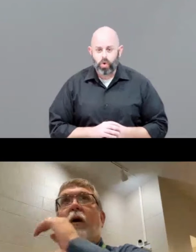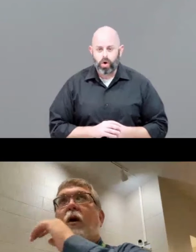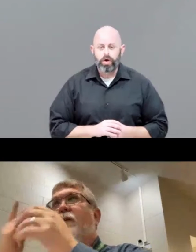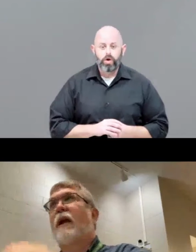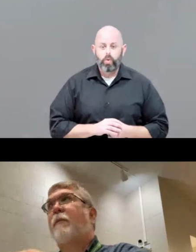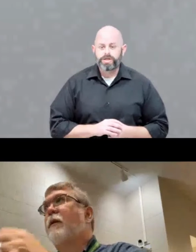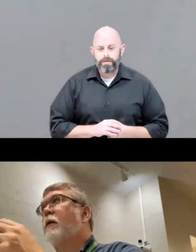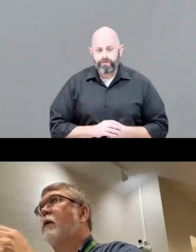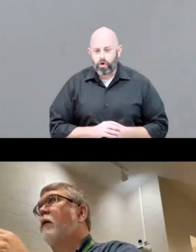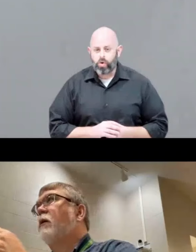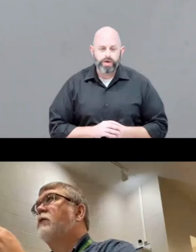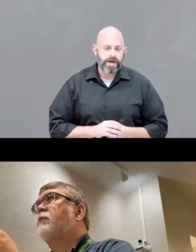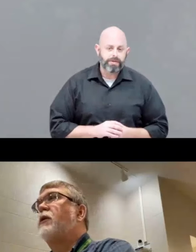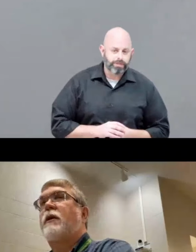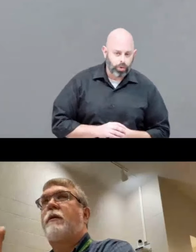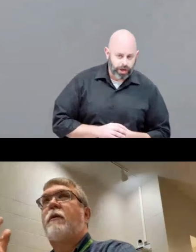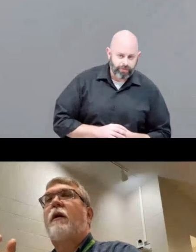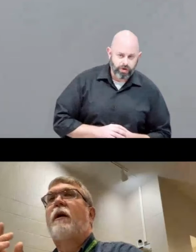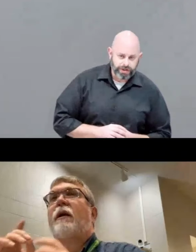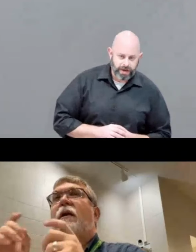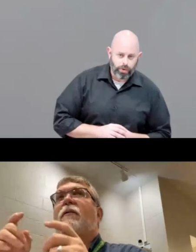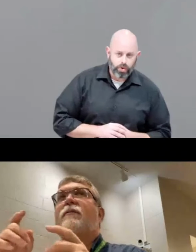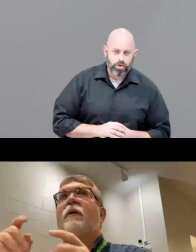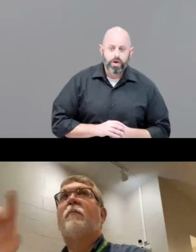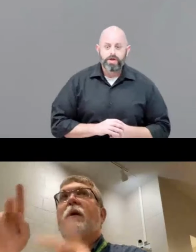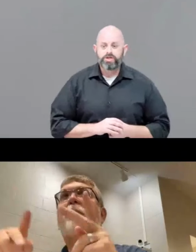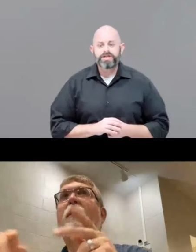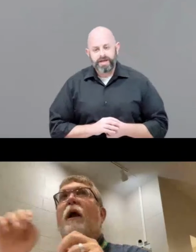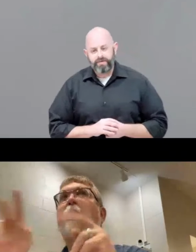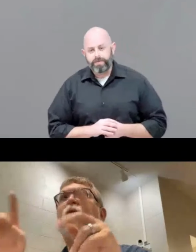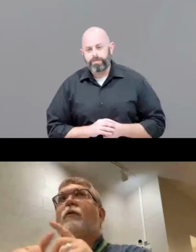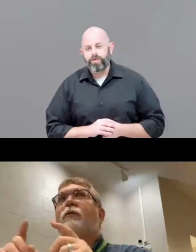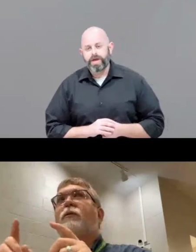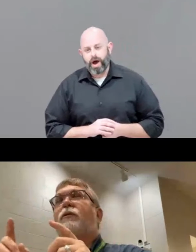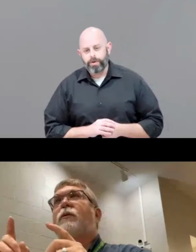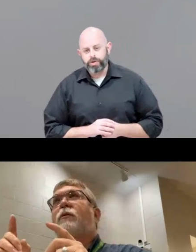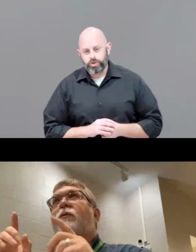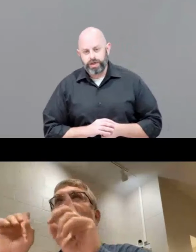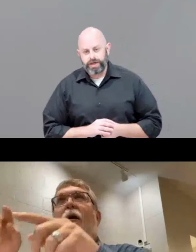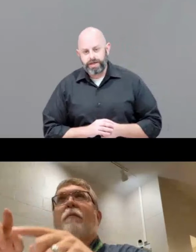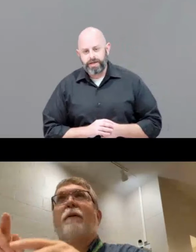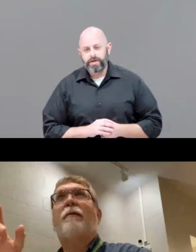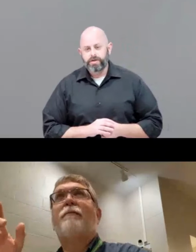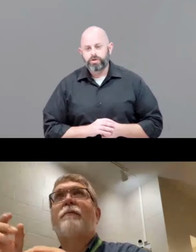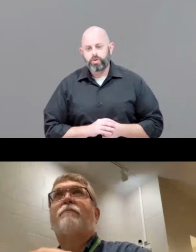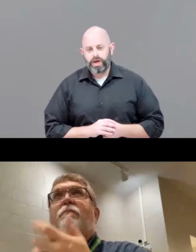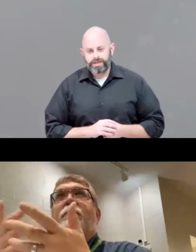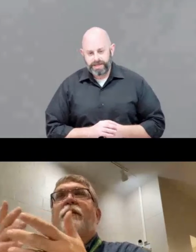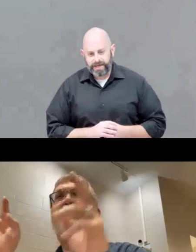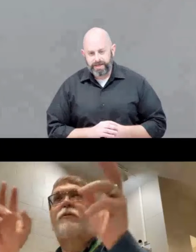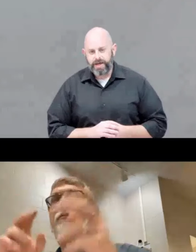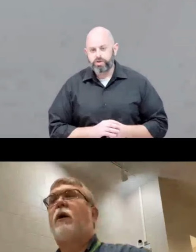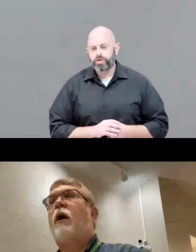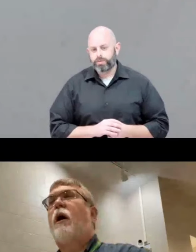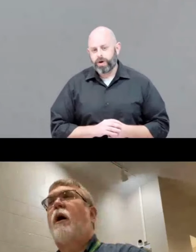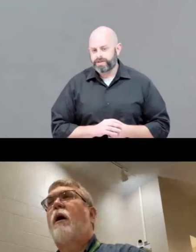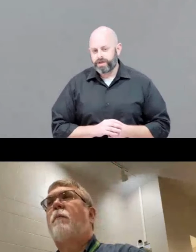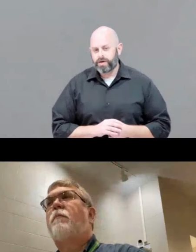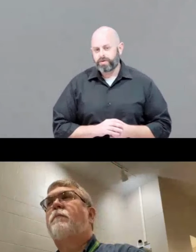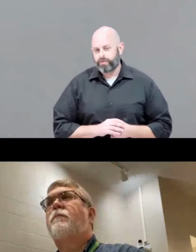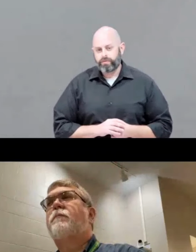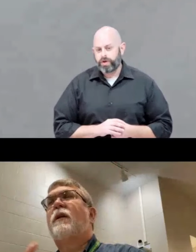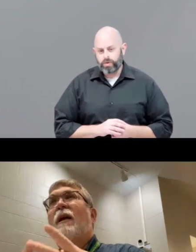semester or one time in the fall, one time in the spring, for example, just to give people the opportunity to attend and to